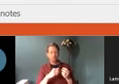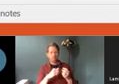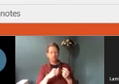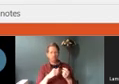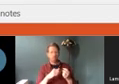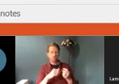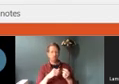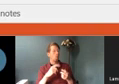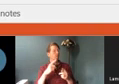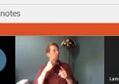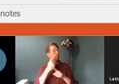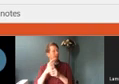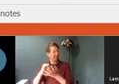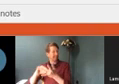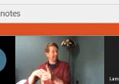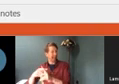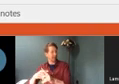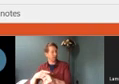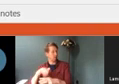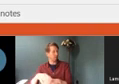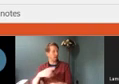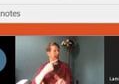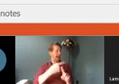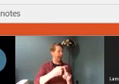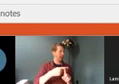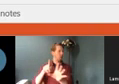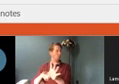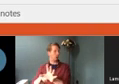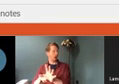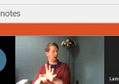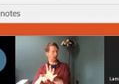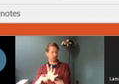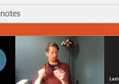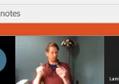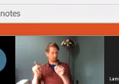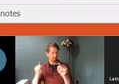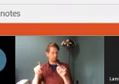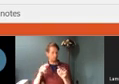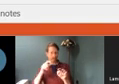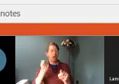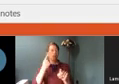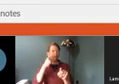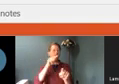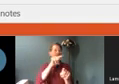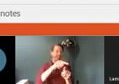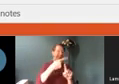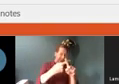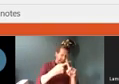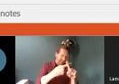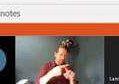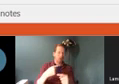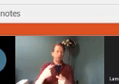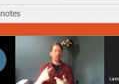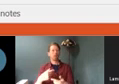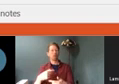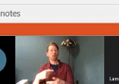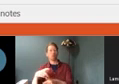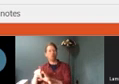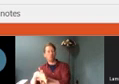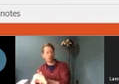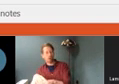then obviously one and one allele for those sex chromosomes. If we talk about a female, then we would